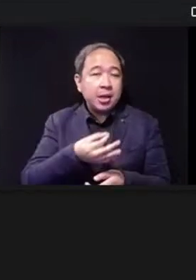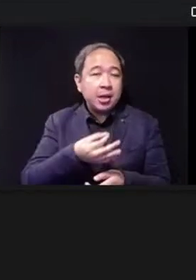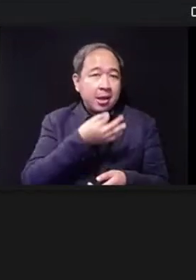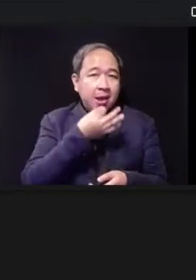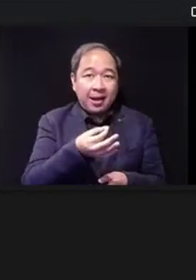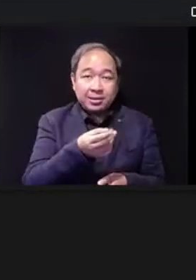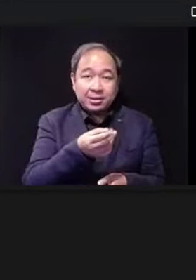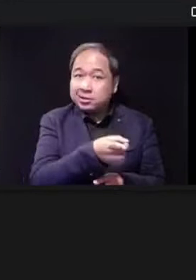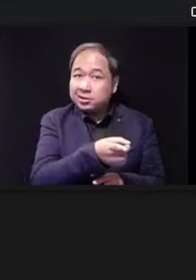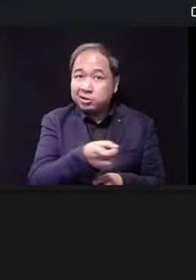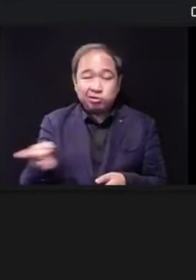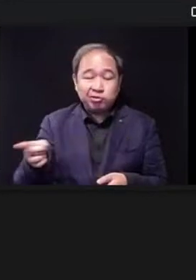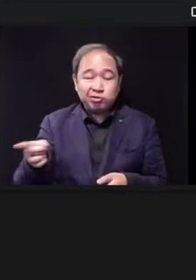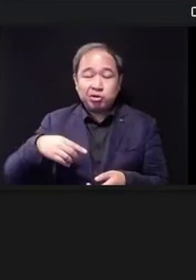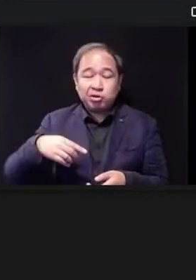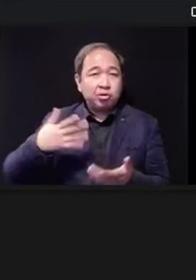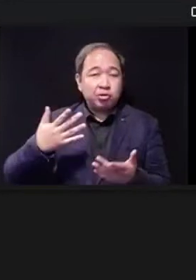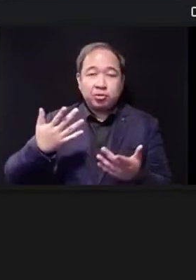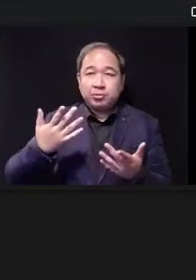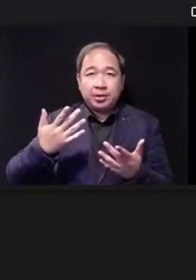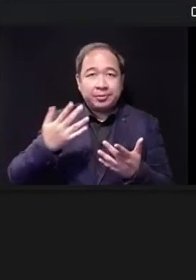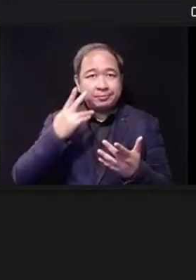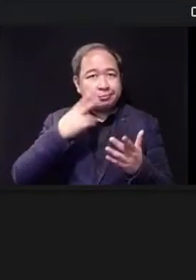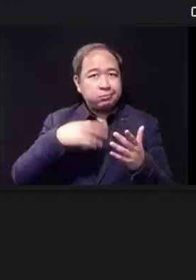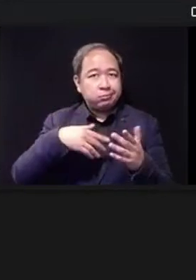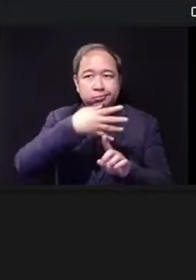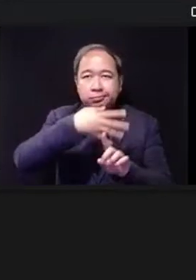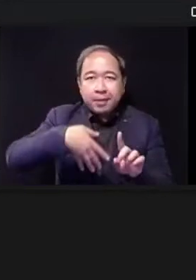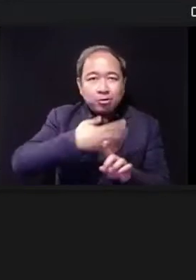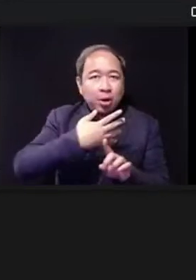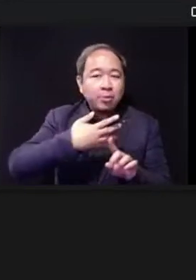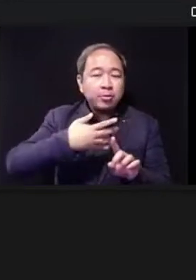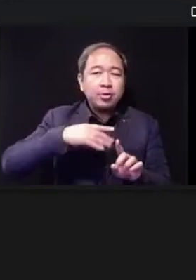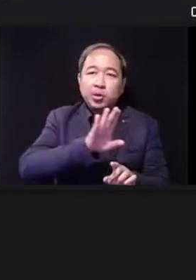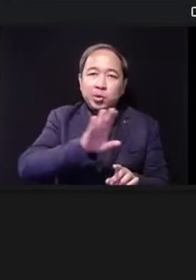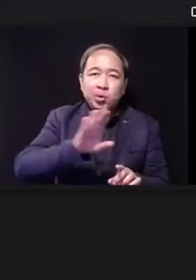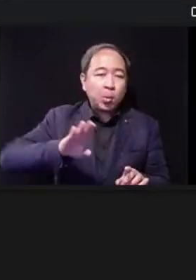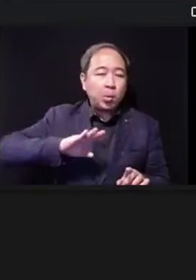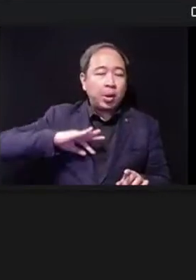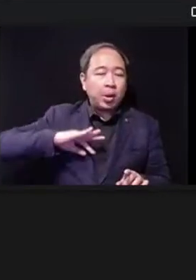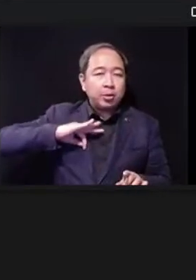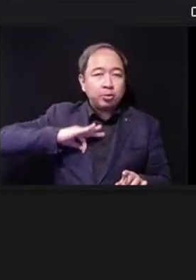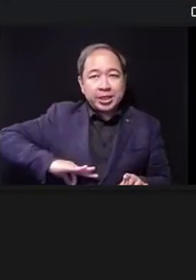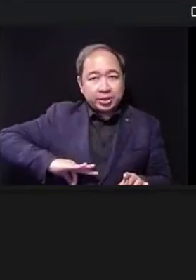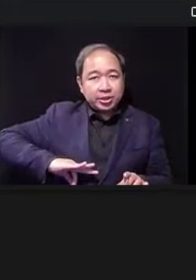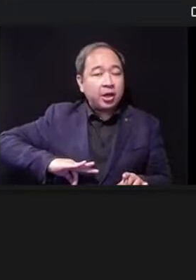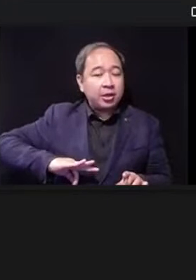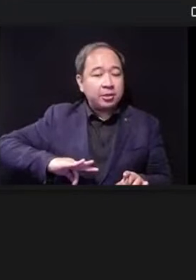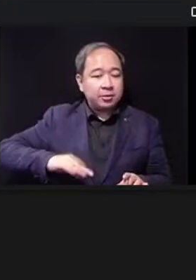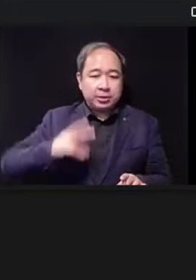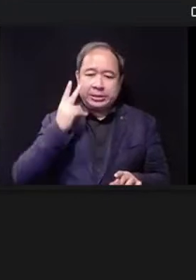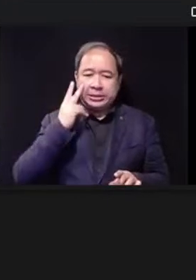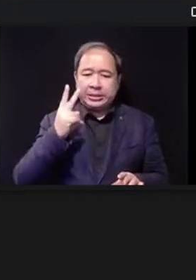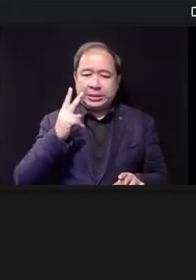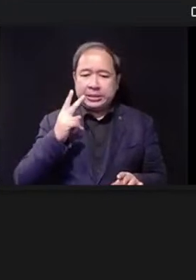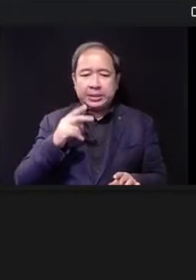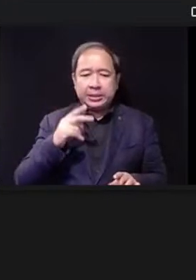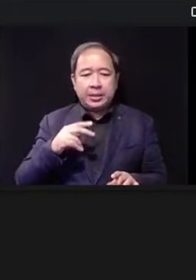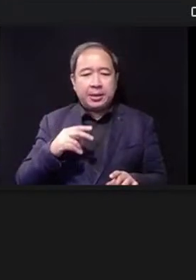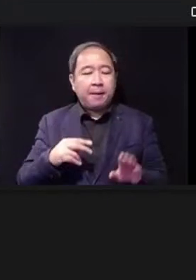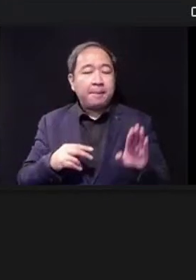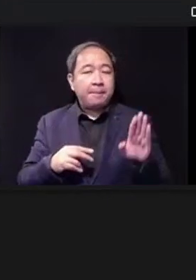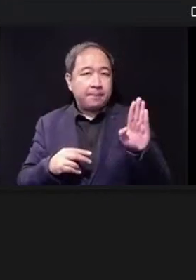and there were no corrections. So this part, letter B,